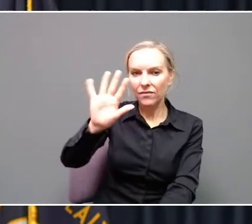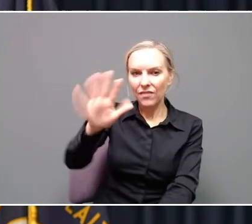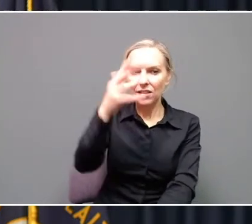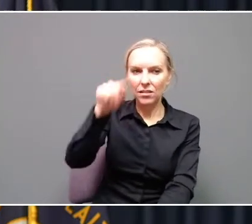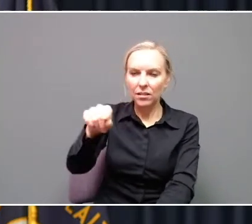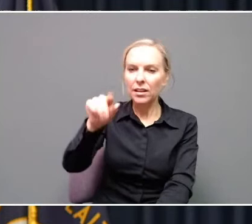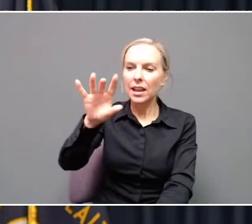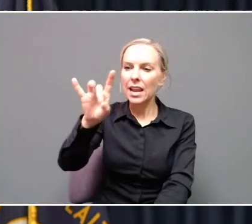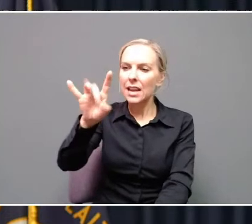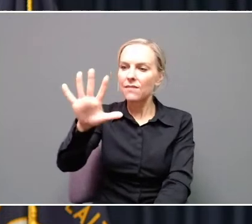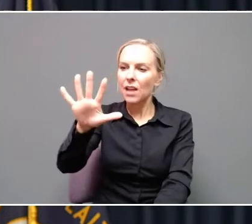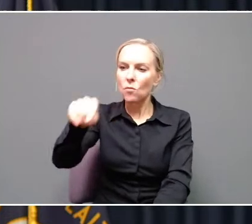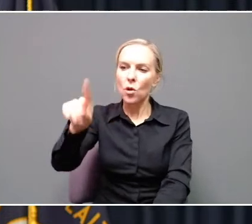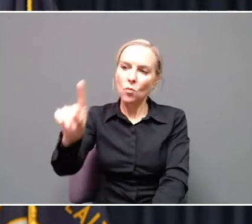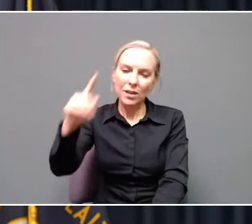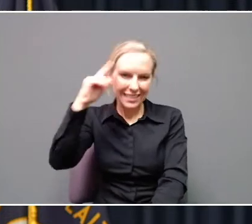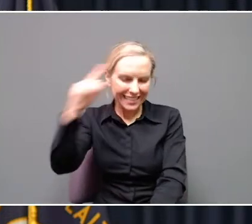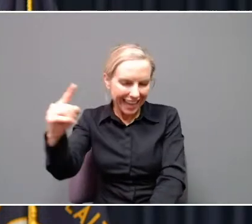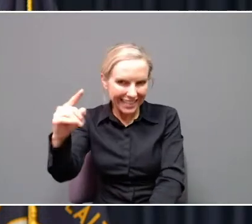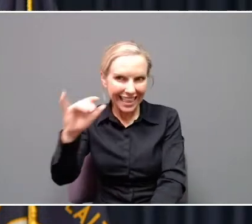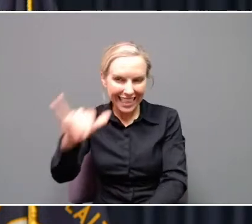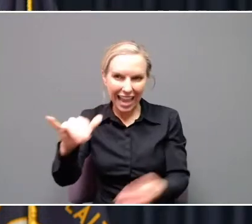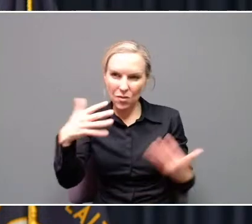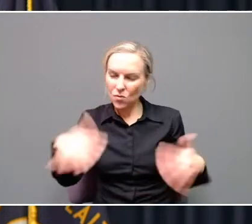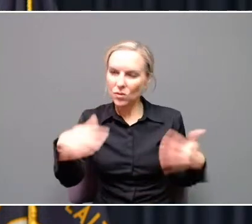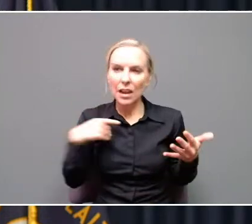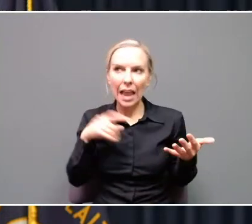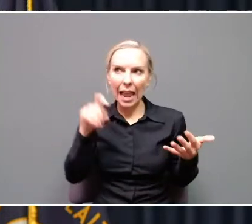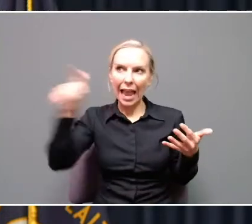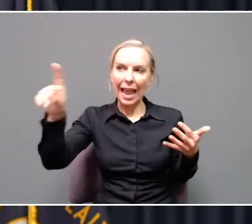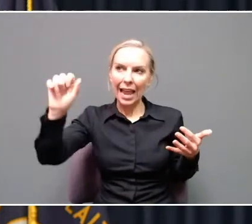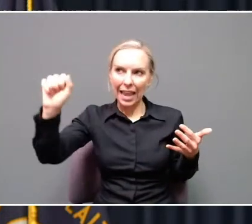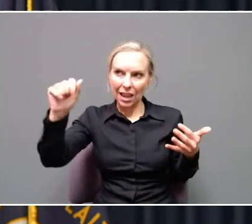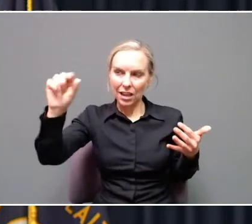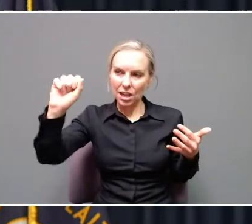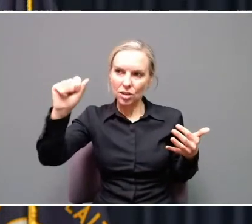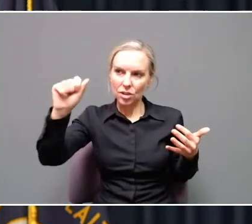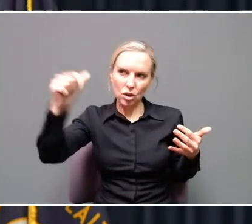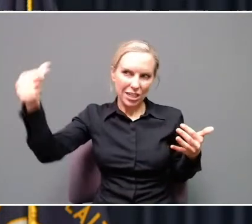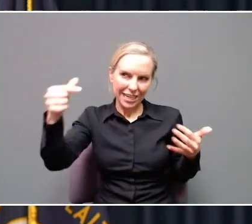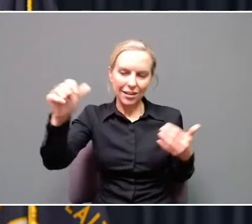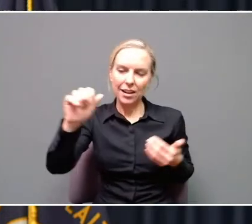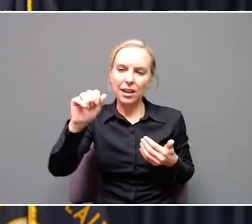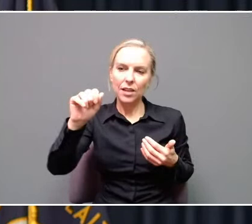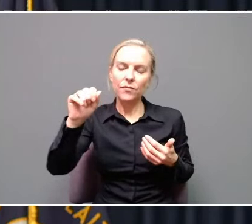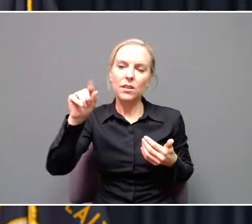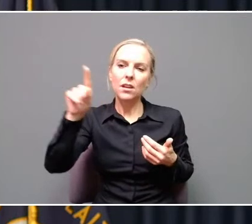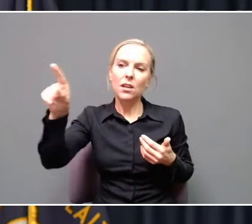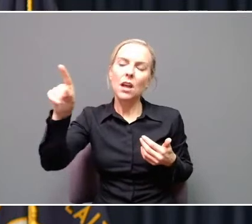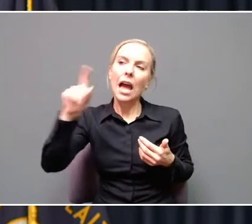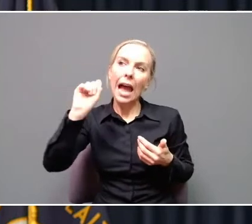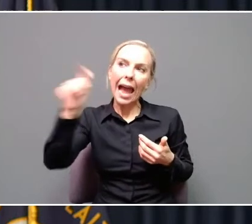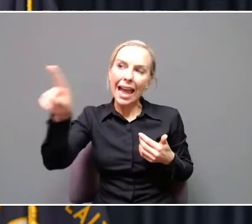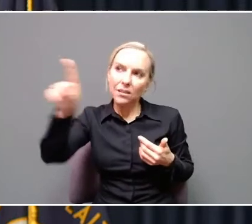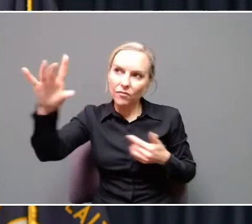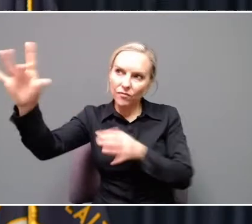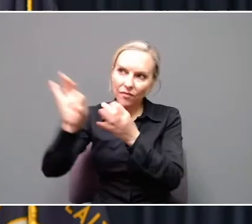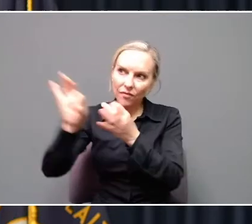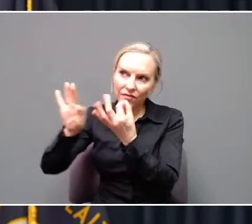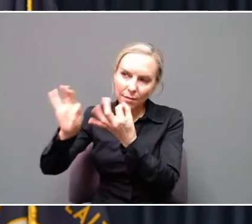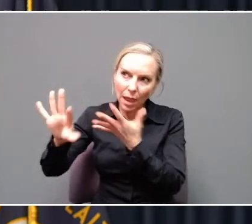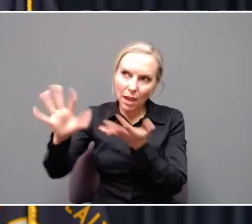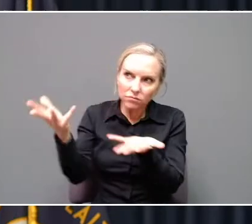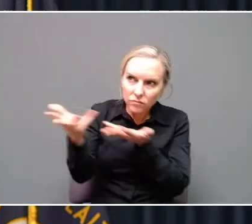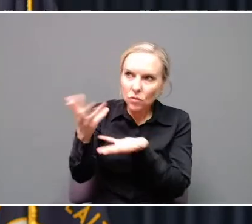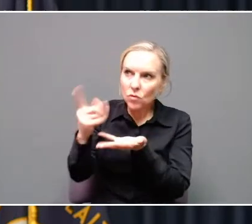$5.85.1. I mean, given all this, I recently asked the Attorney General to give us some feedback on whether or not to